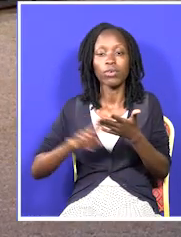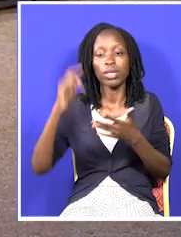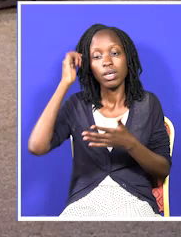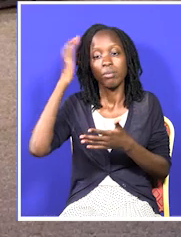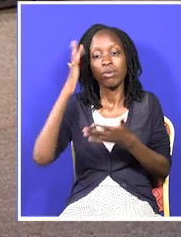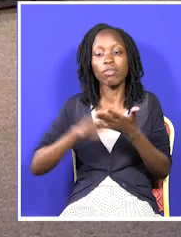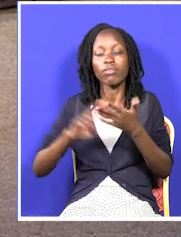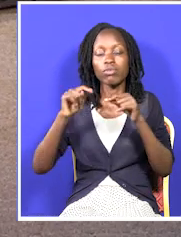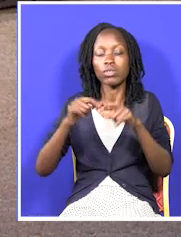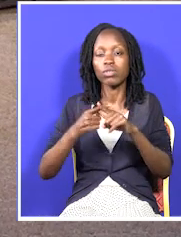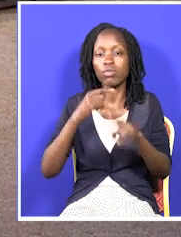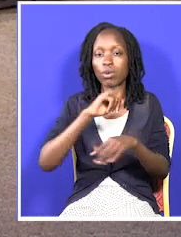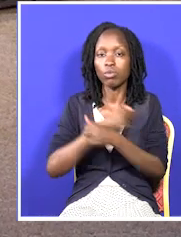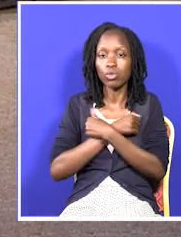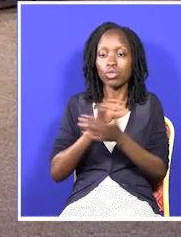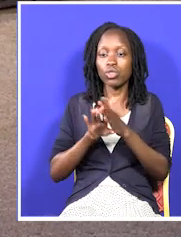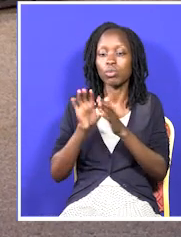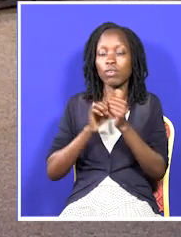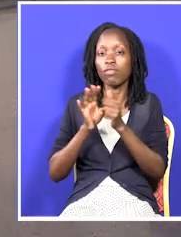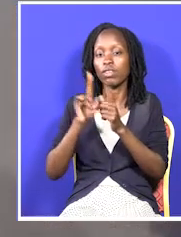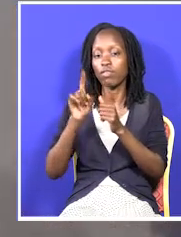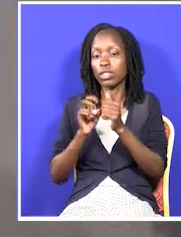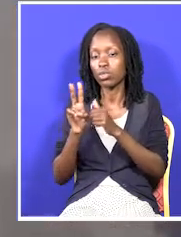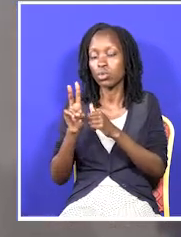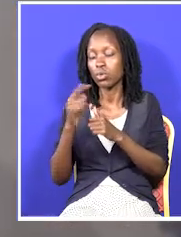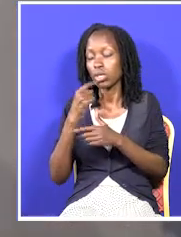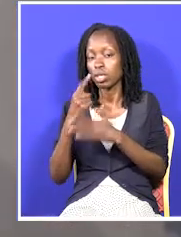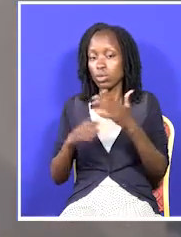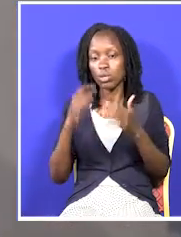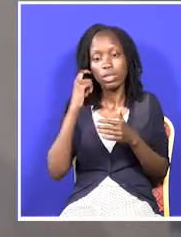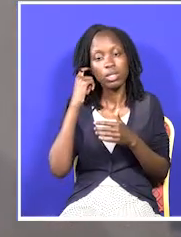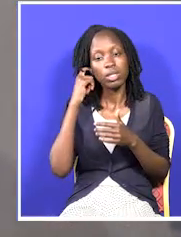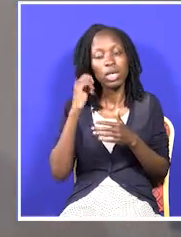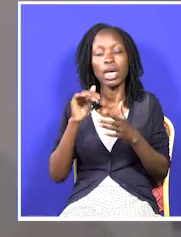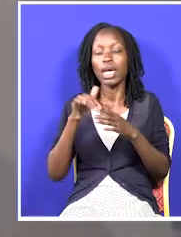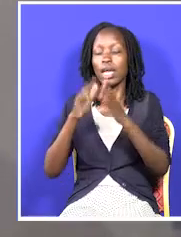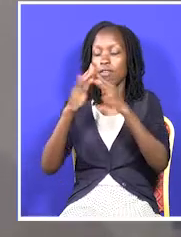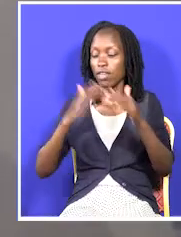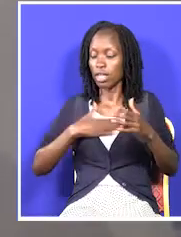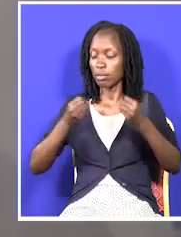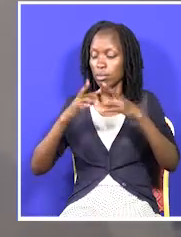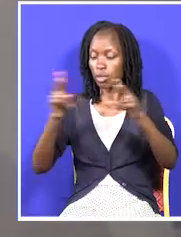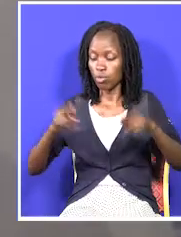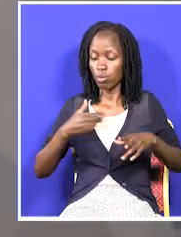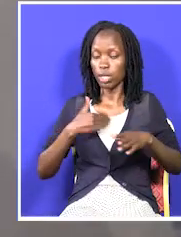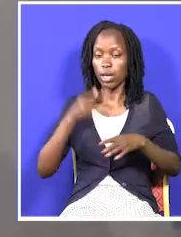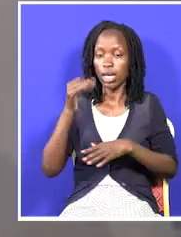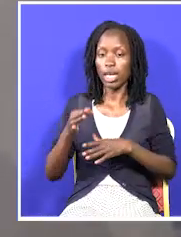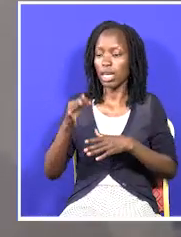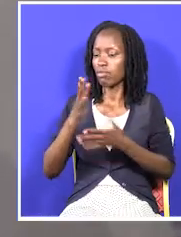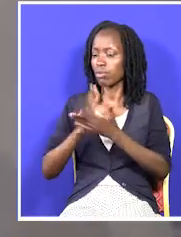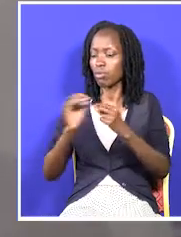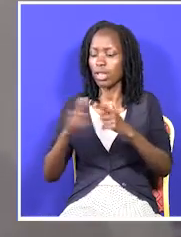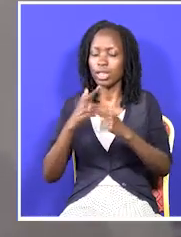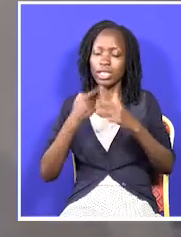verse for today comes from John chapter 14, verse 2, which says, "In my Father's house are many rooms. If it were not so, I